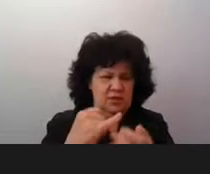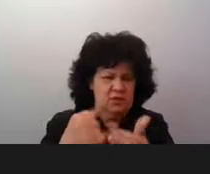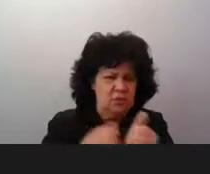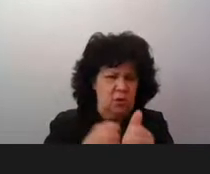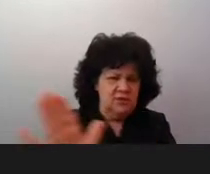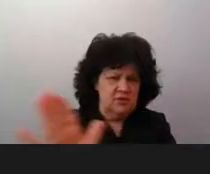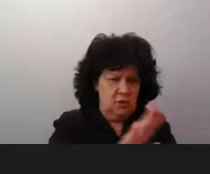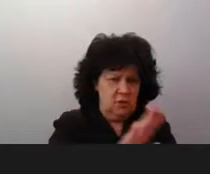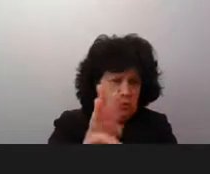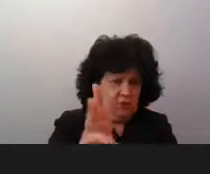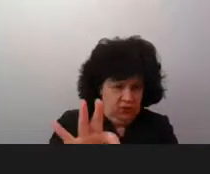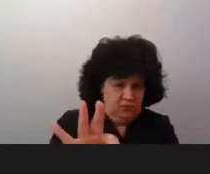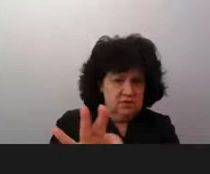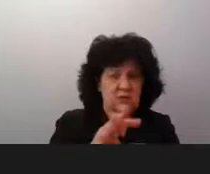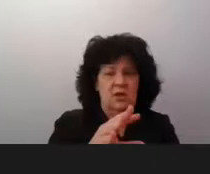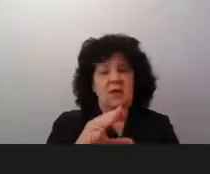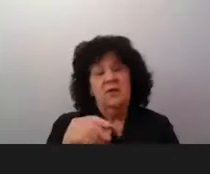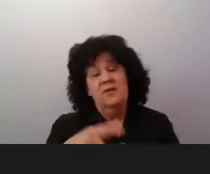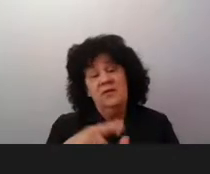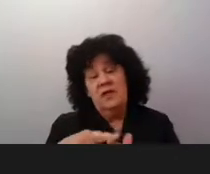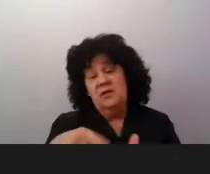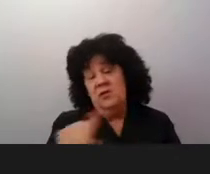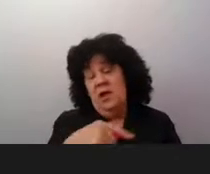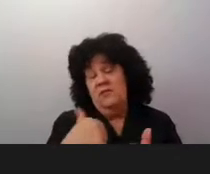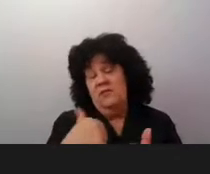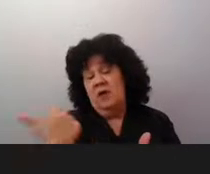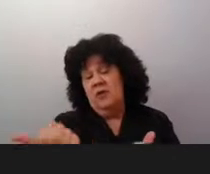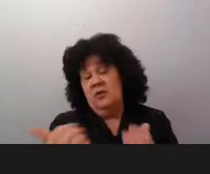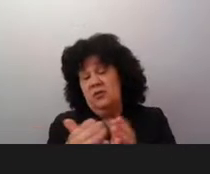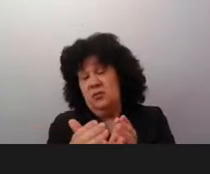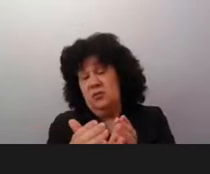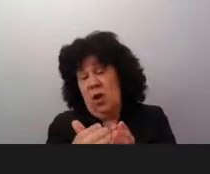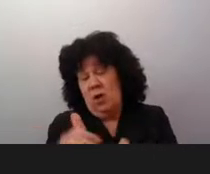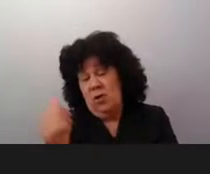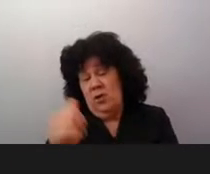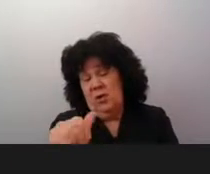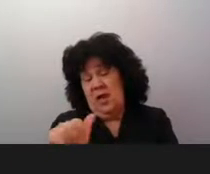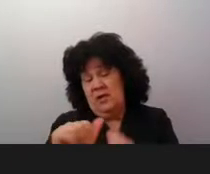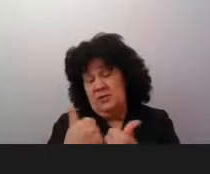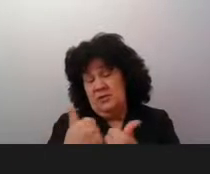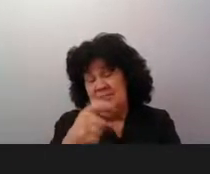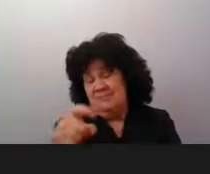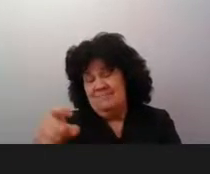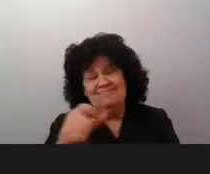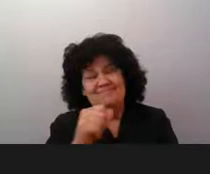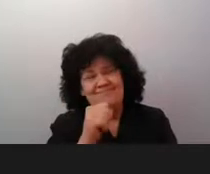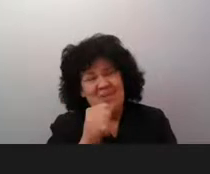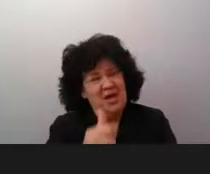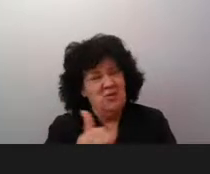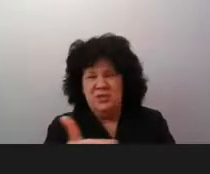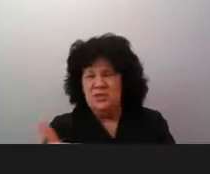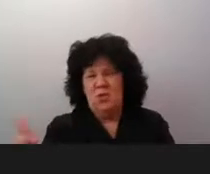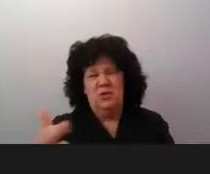workforce. And then you have other smaller CFO Act agencies that are not resourced the same, right?